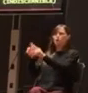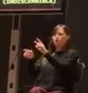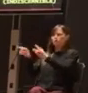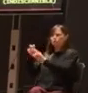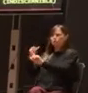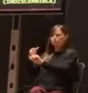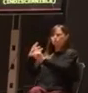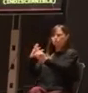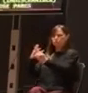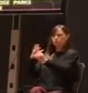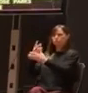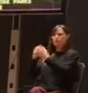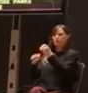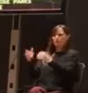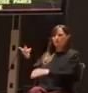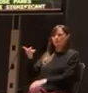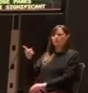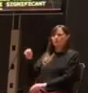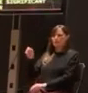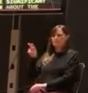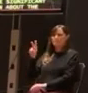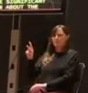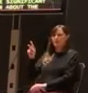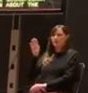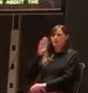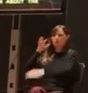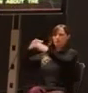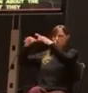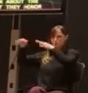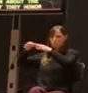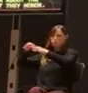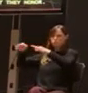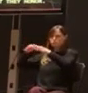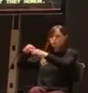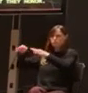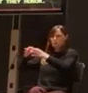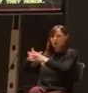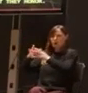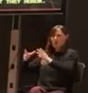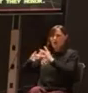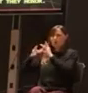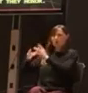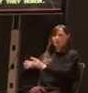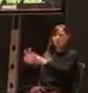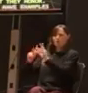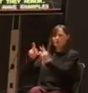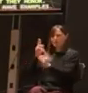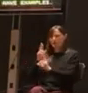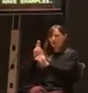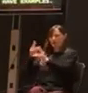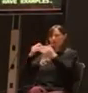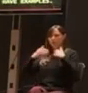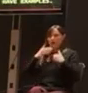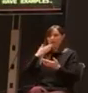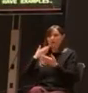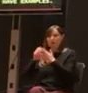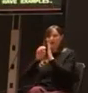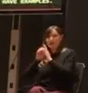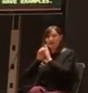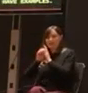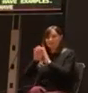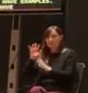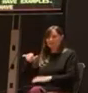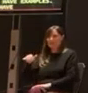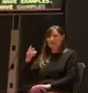significant information about the people that they honor. So we have examples. We have examples of that,